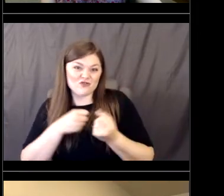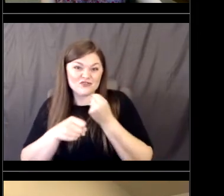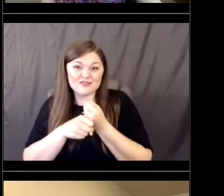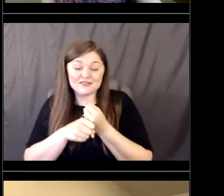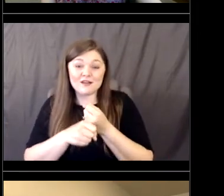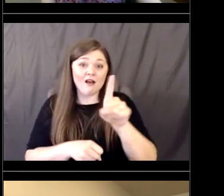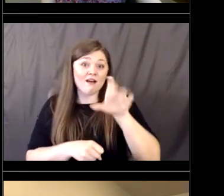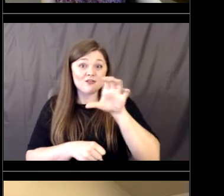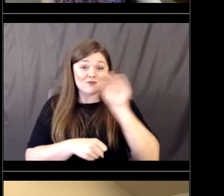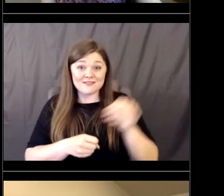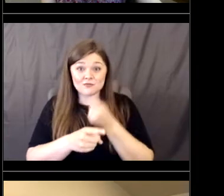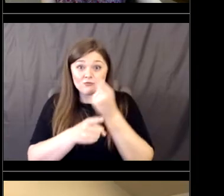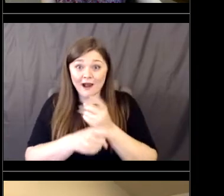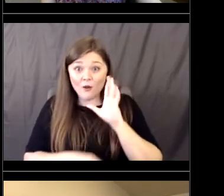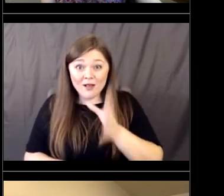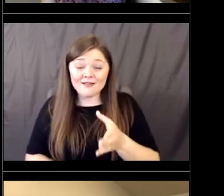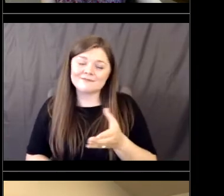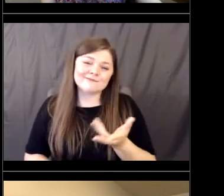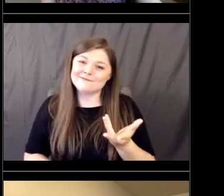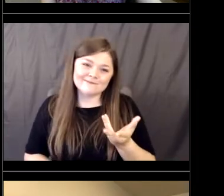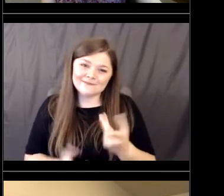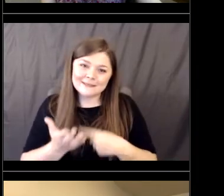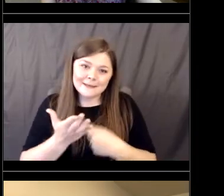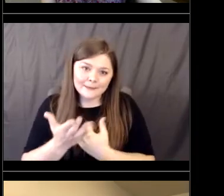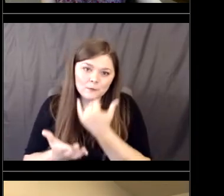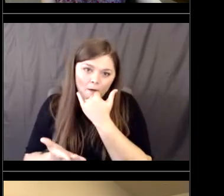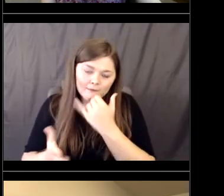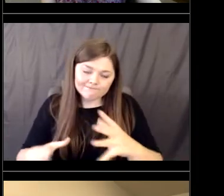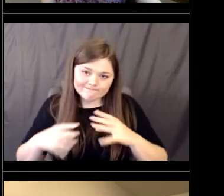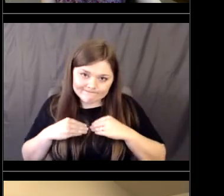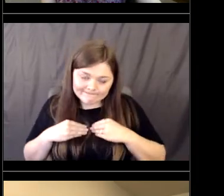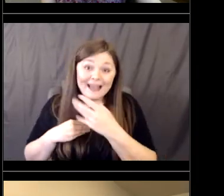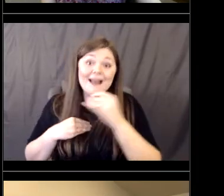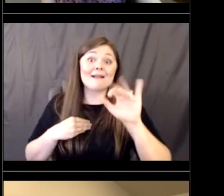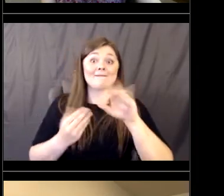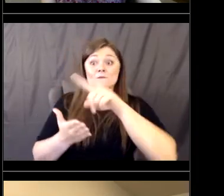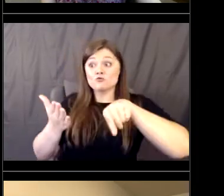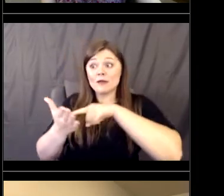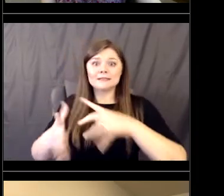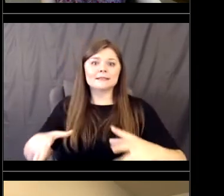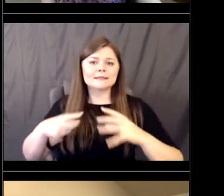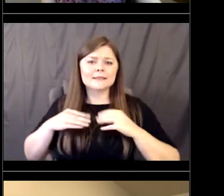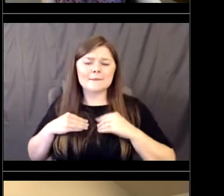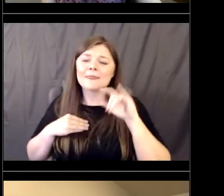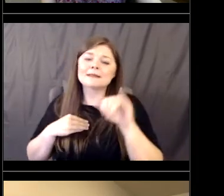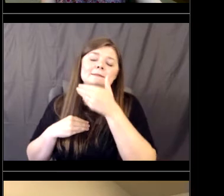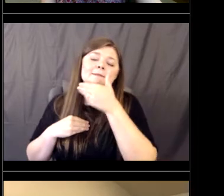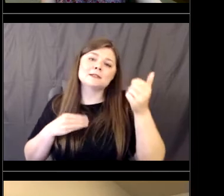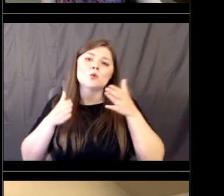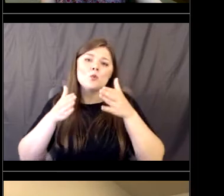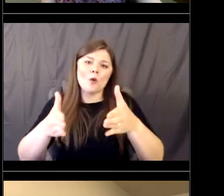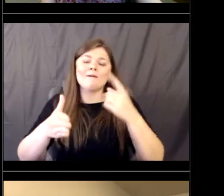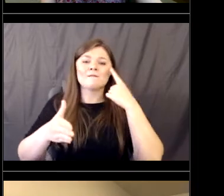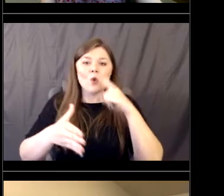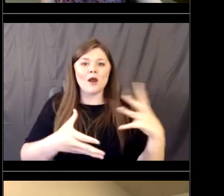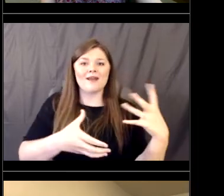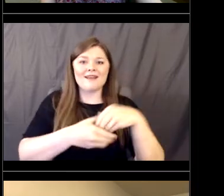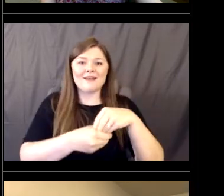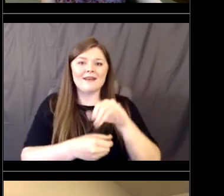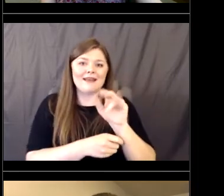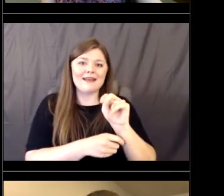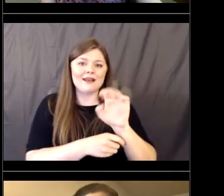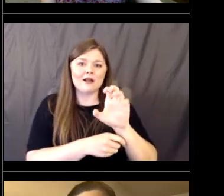so one of the big things is be willing to be wrong and be willing to be corrected. And that's probably the best way to be inclusive in this context. So I'll pass